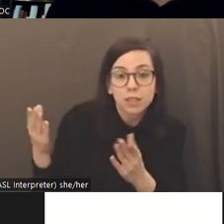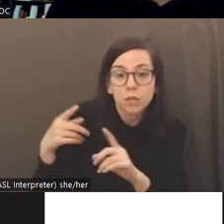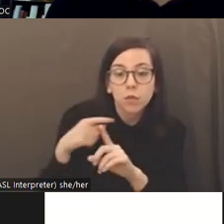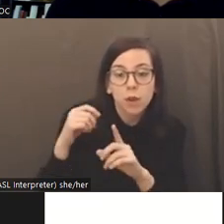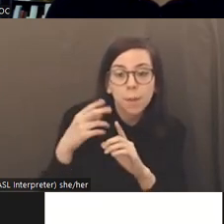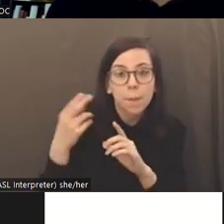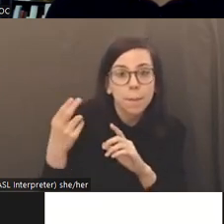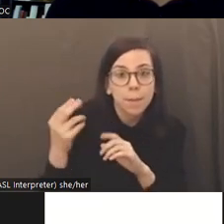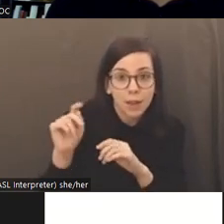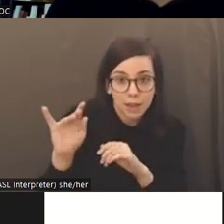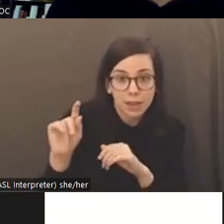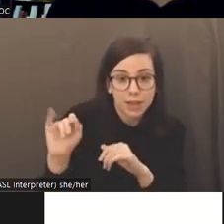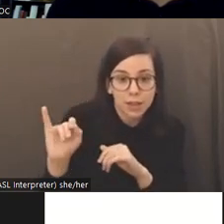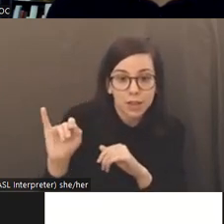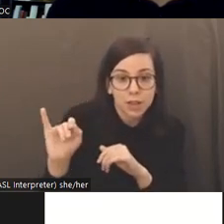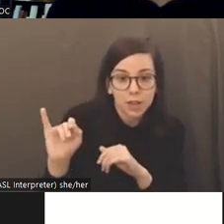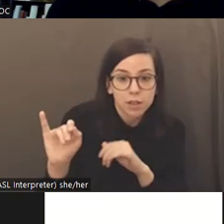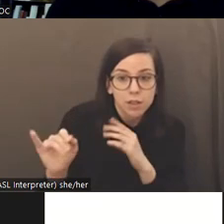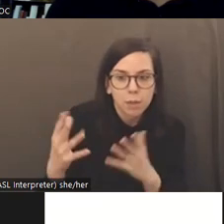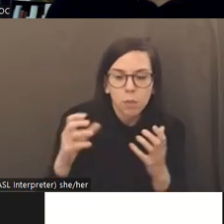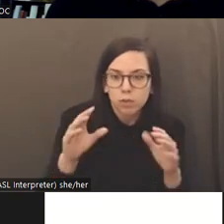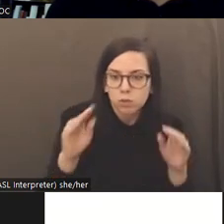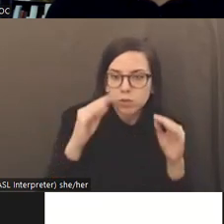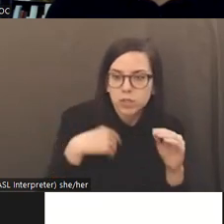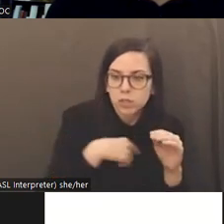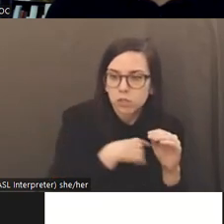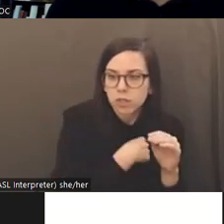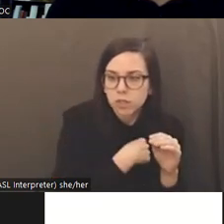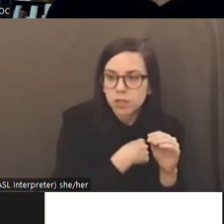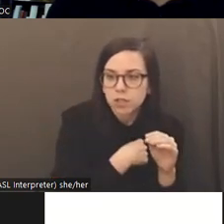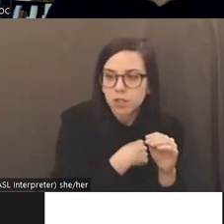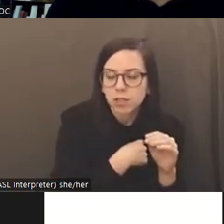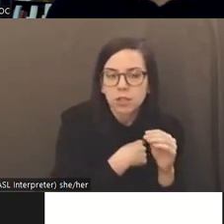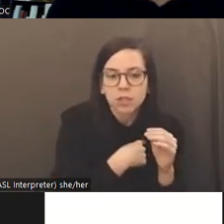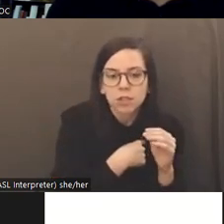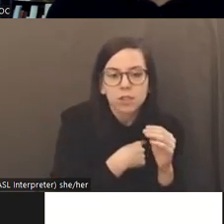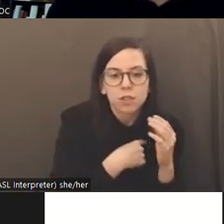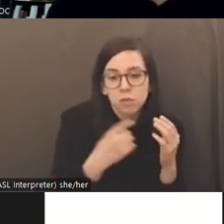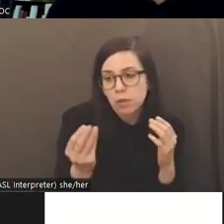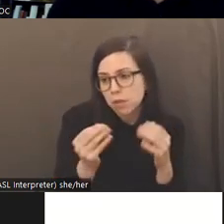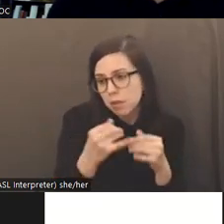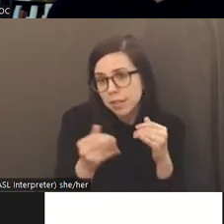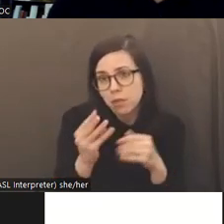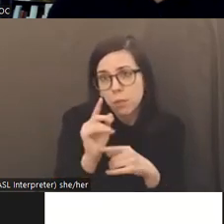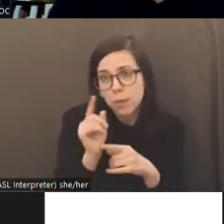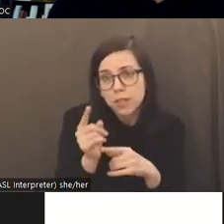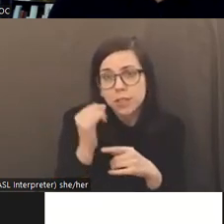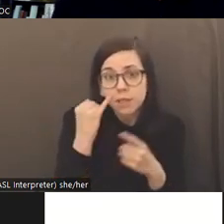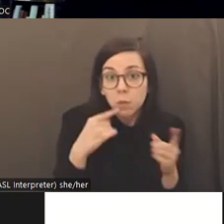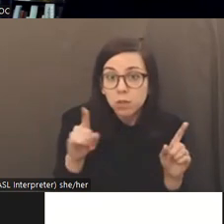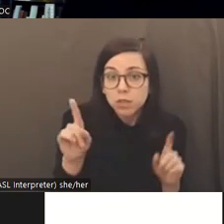diaspora that you might want to educate us about a little bit for our last couple of minutes, if that